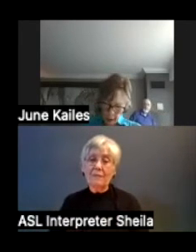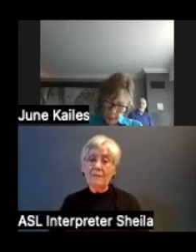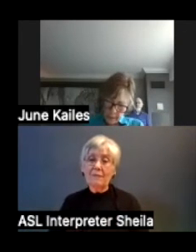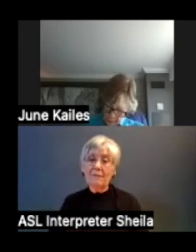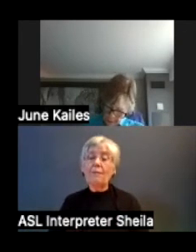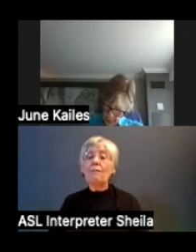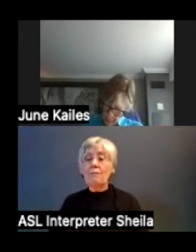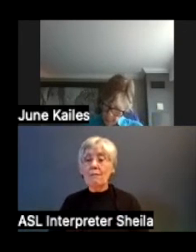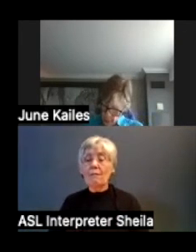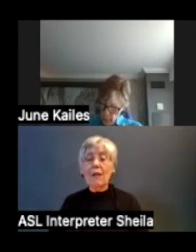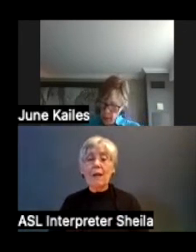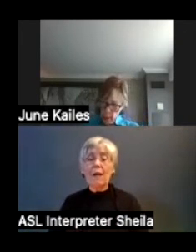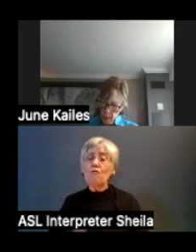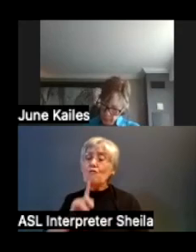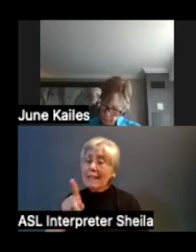We've got to really stop